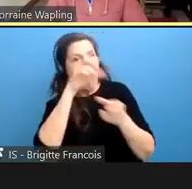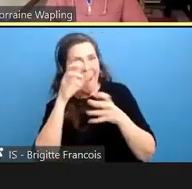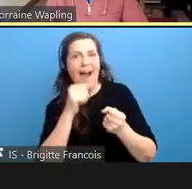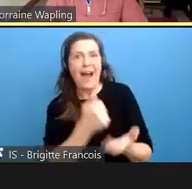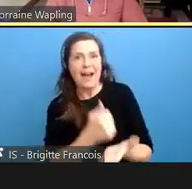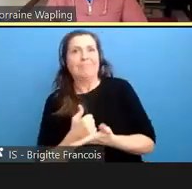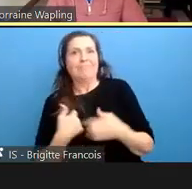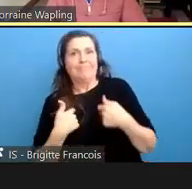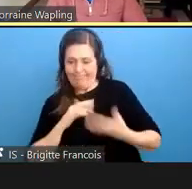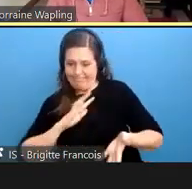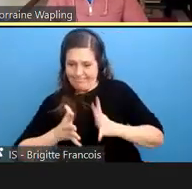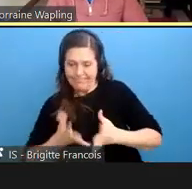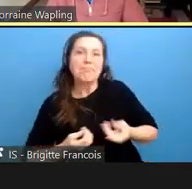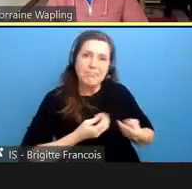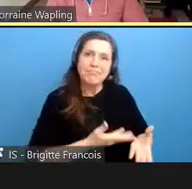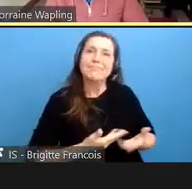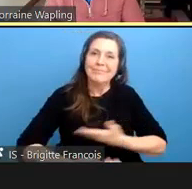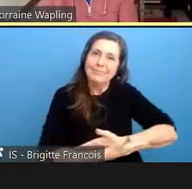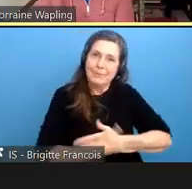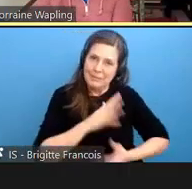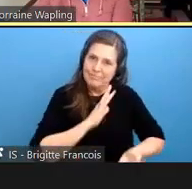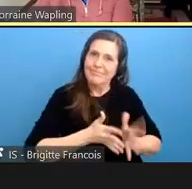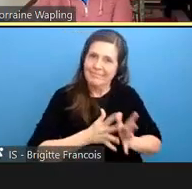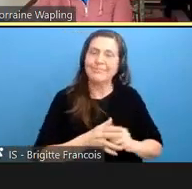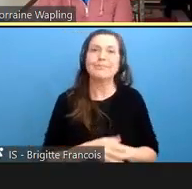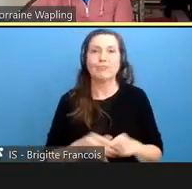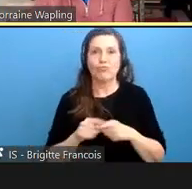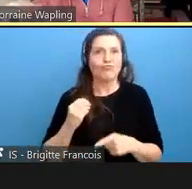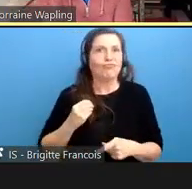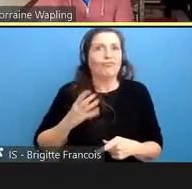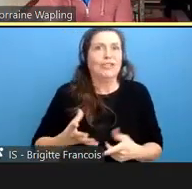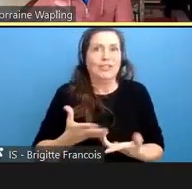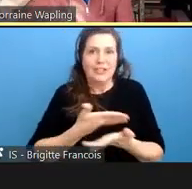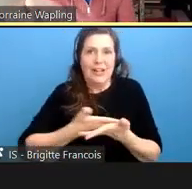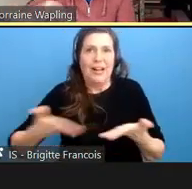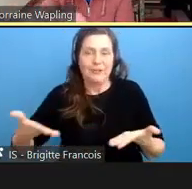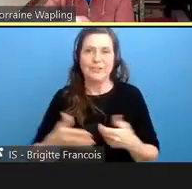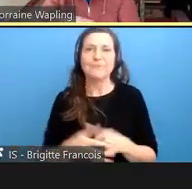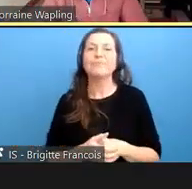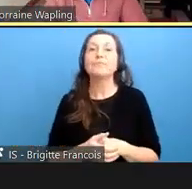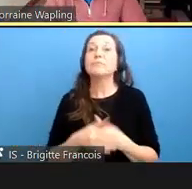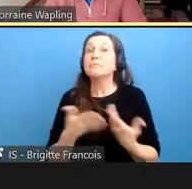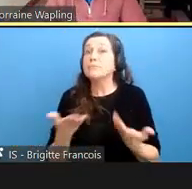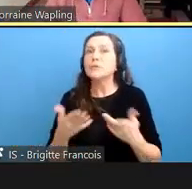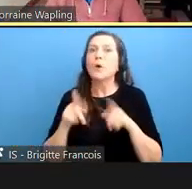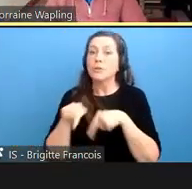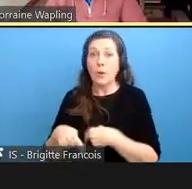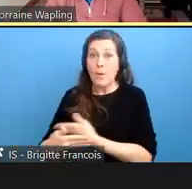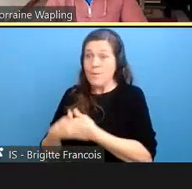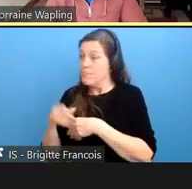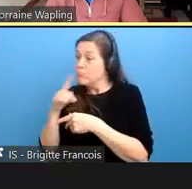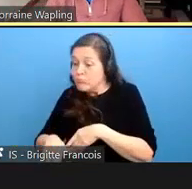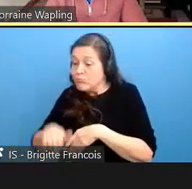really enriching for families. And also, if you're linking perhaps deaf role models to early